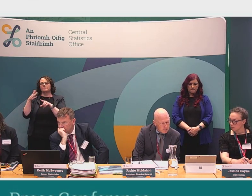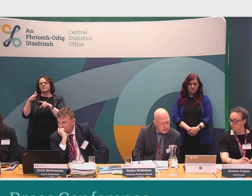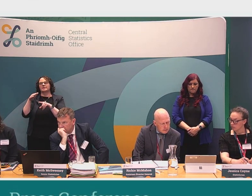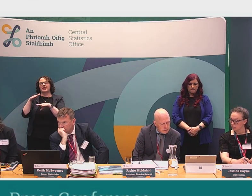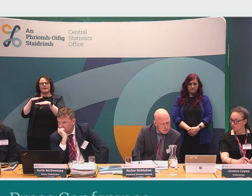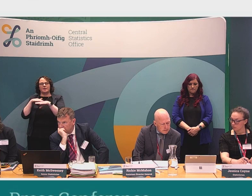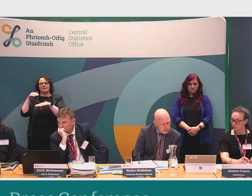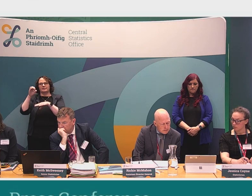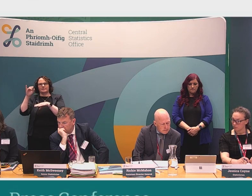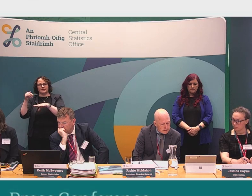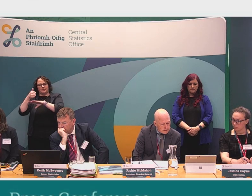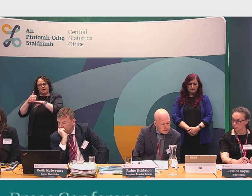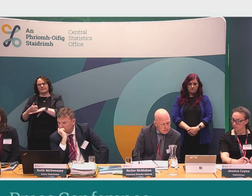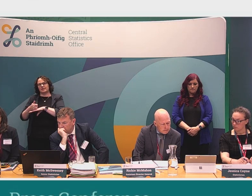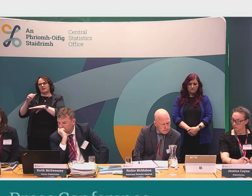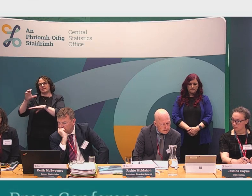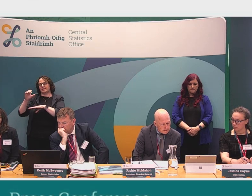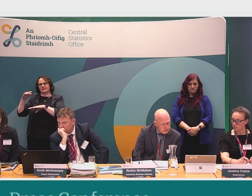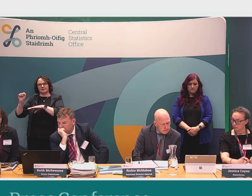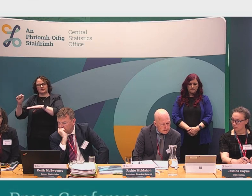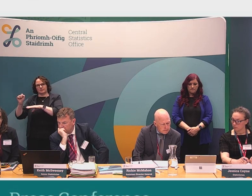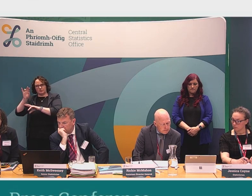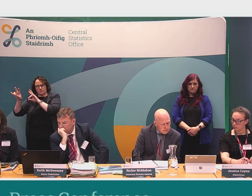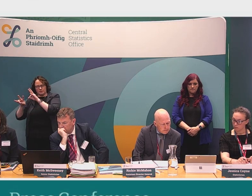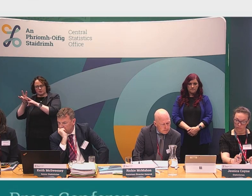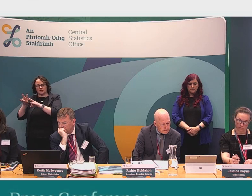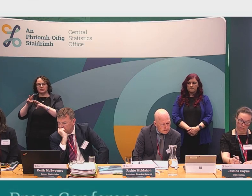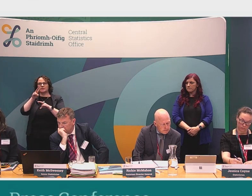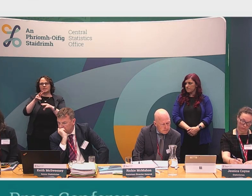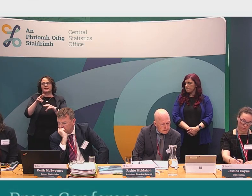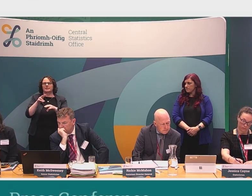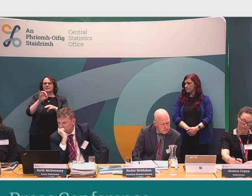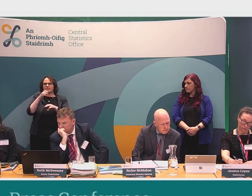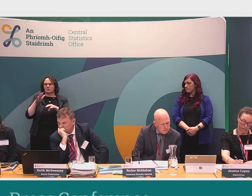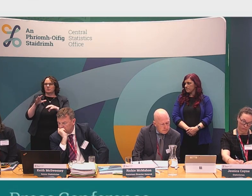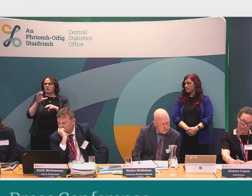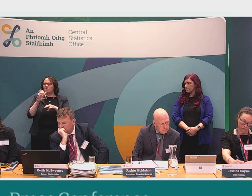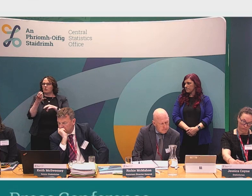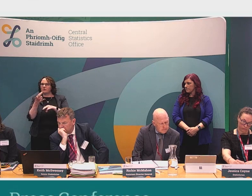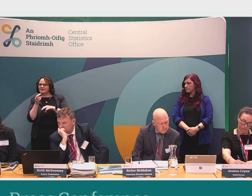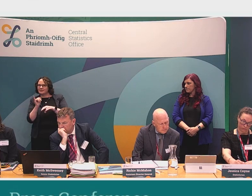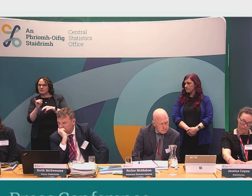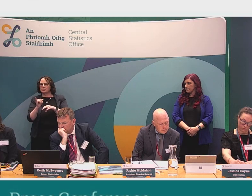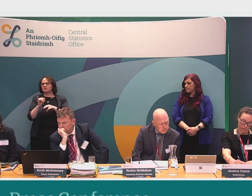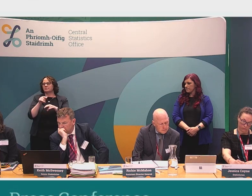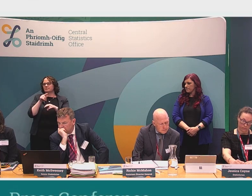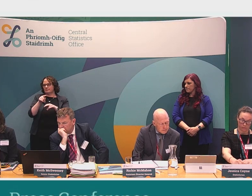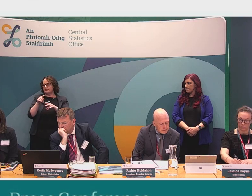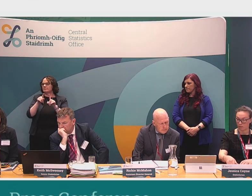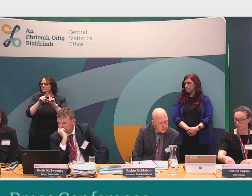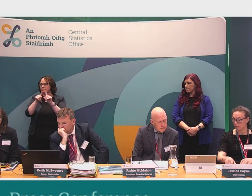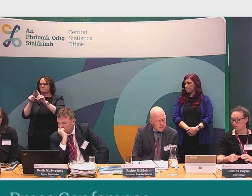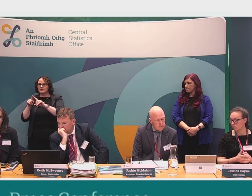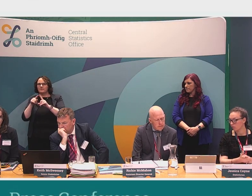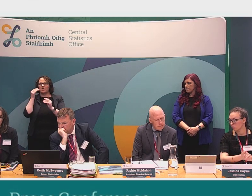on the census question. We'll have, sexual orientation based on other questions we developed in other surveys. So you'll see both in the